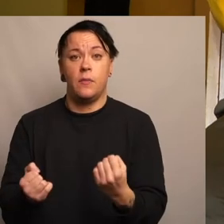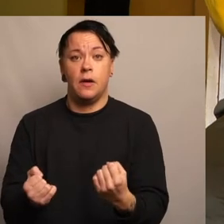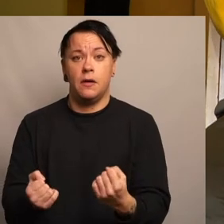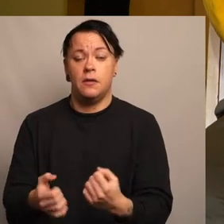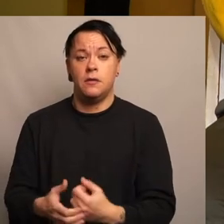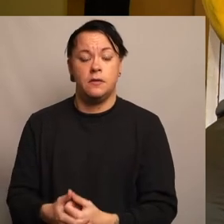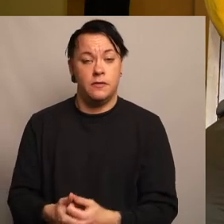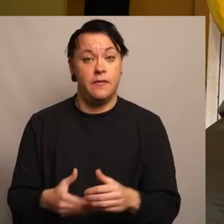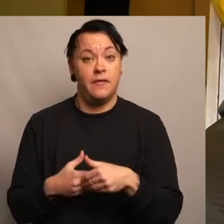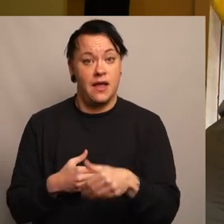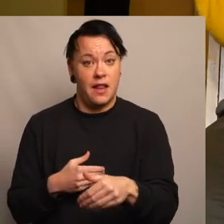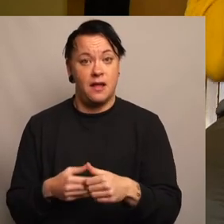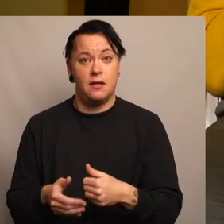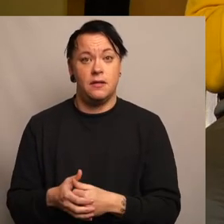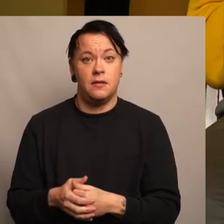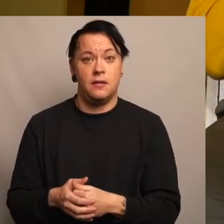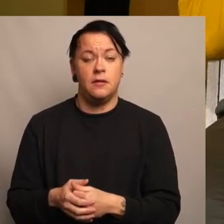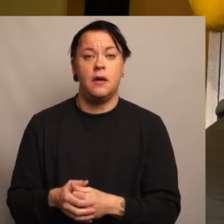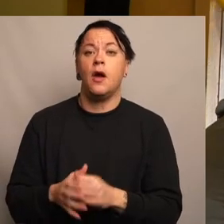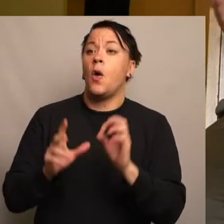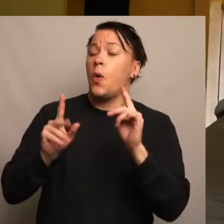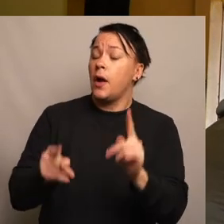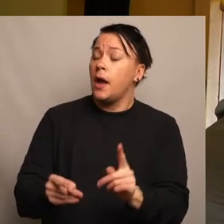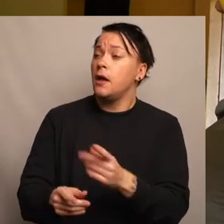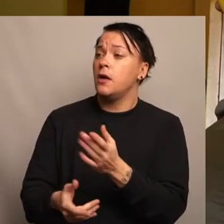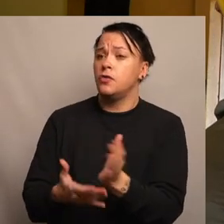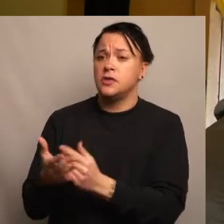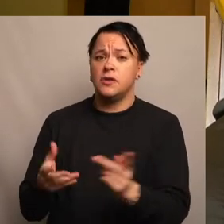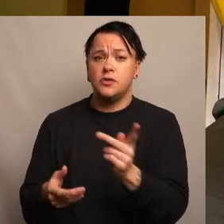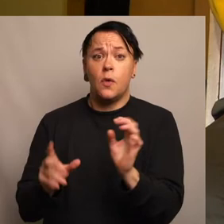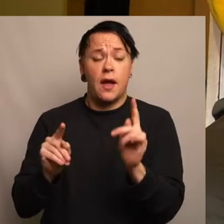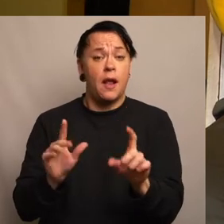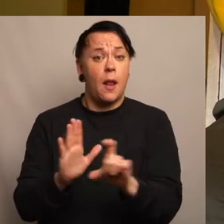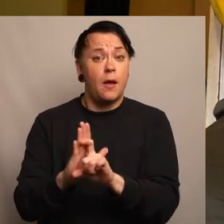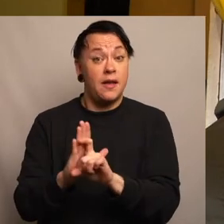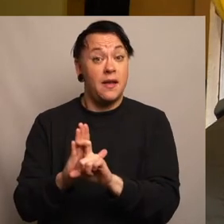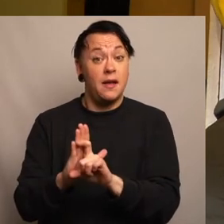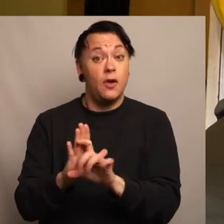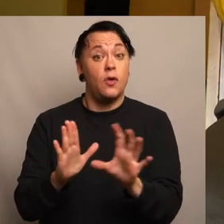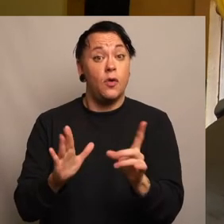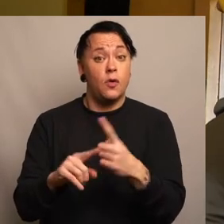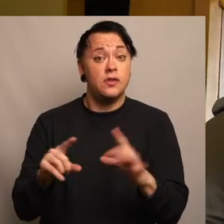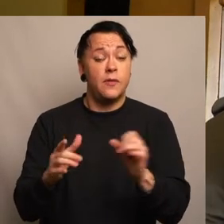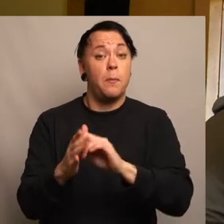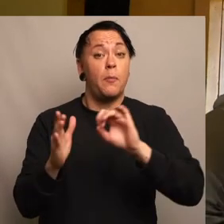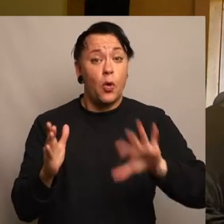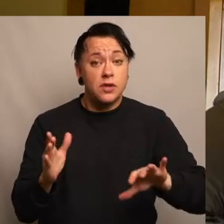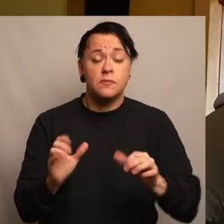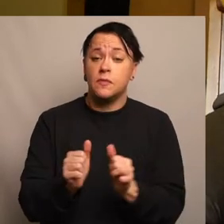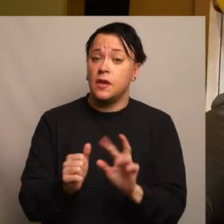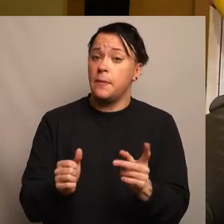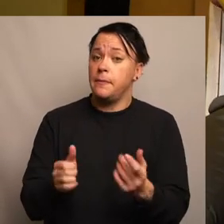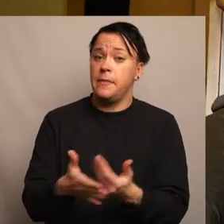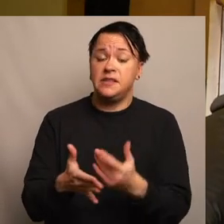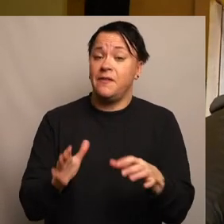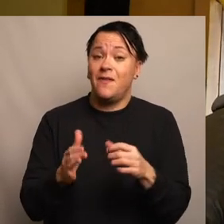people, they didn't return to the previous life. Of course they didn't return, because they felt that on the time,